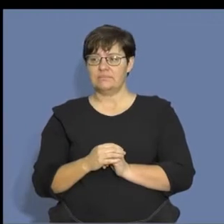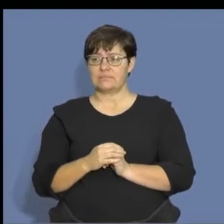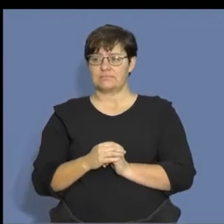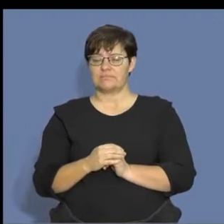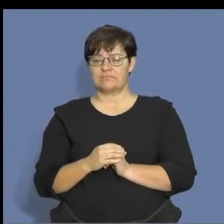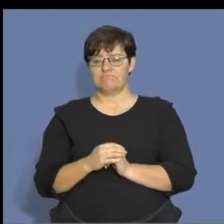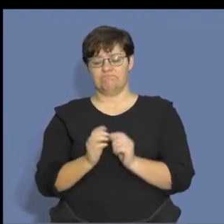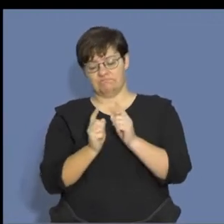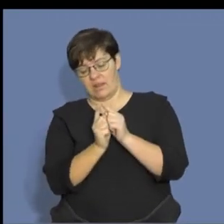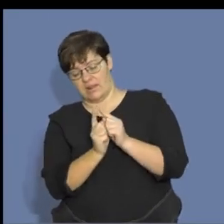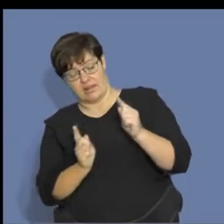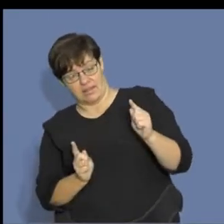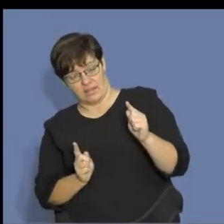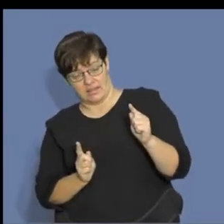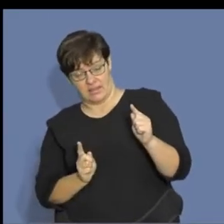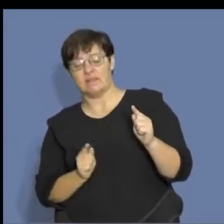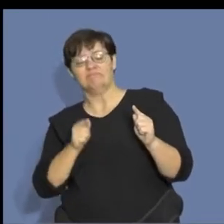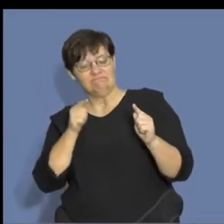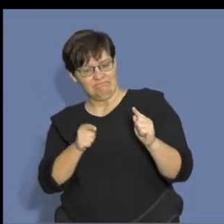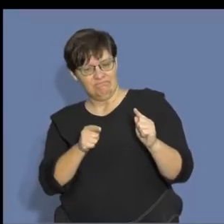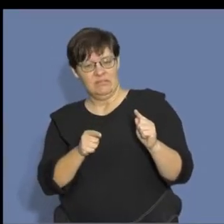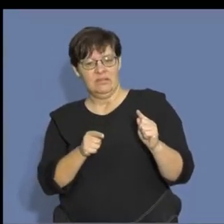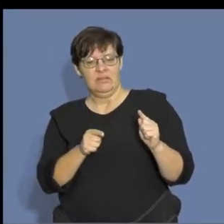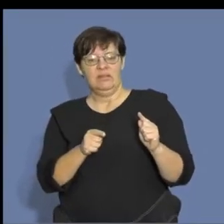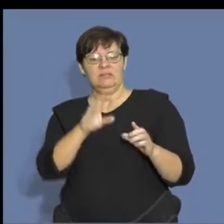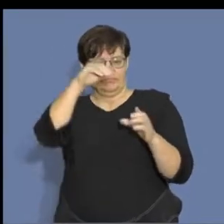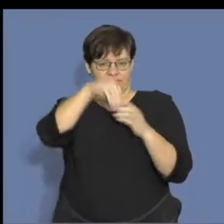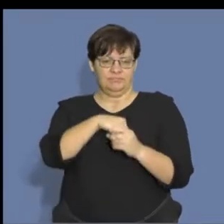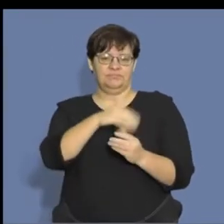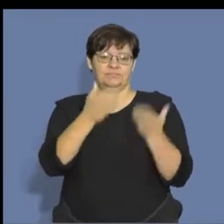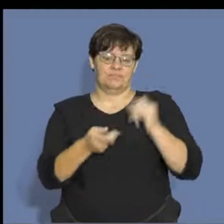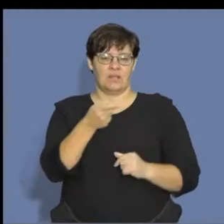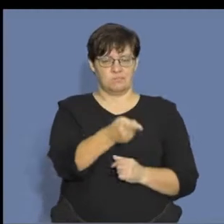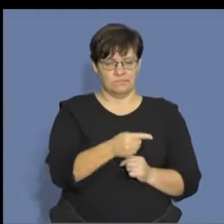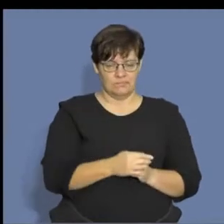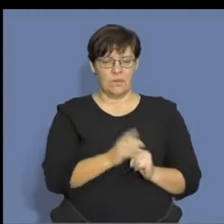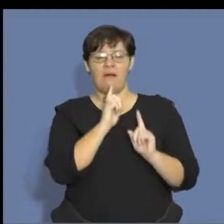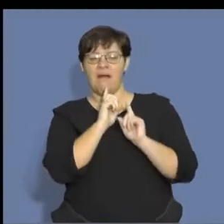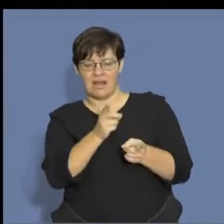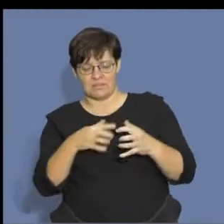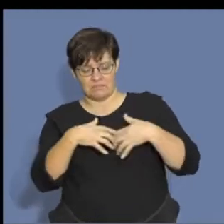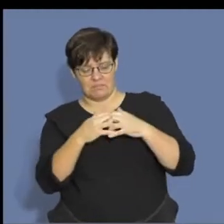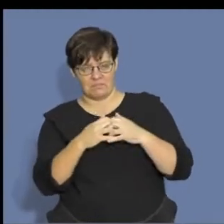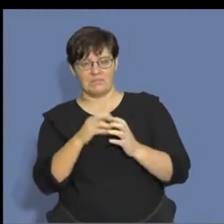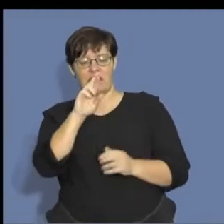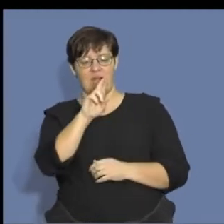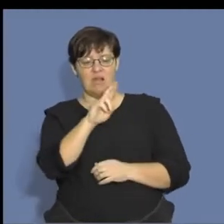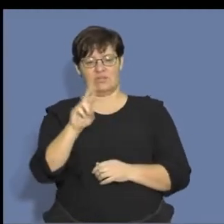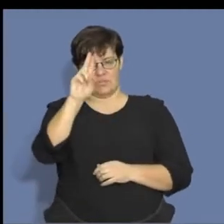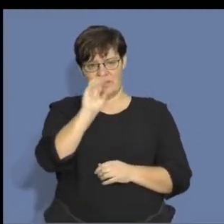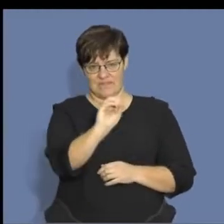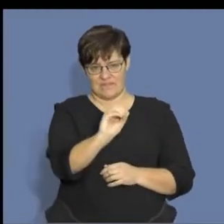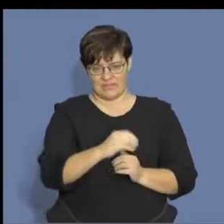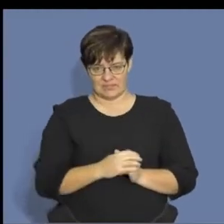and the length of that radius is always going to come into my equation in the answer, r squared. We're going to